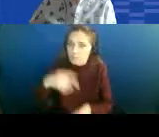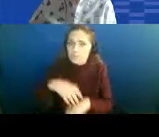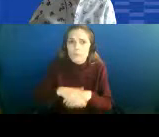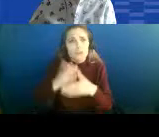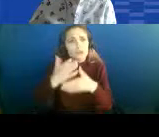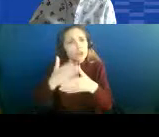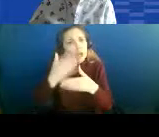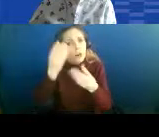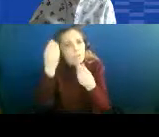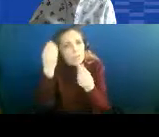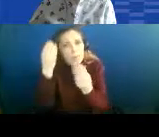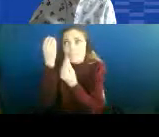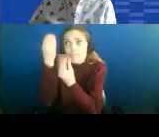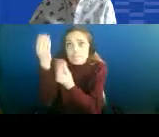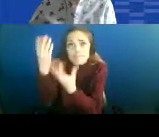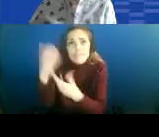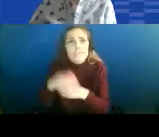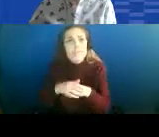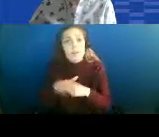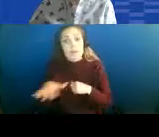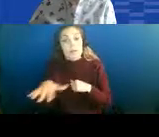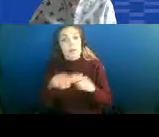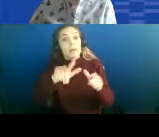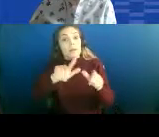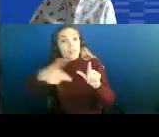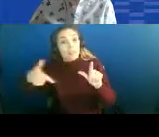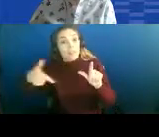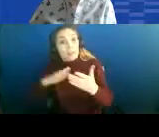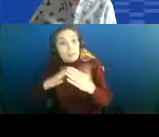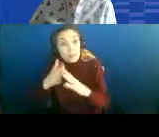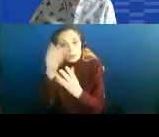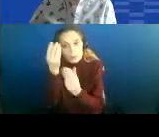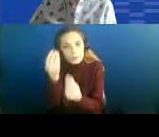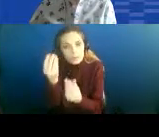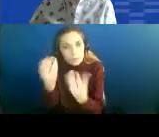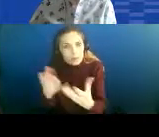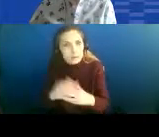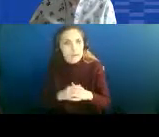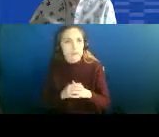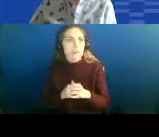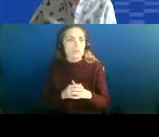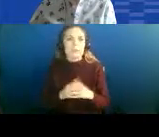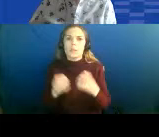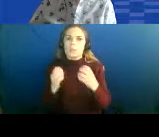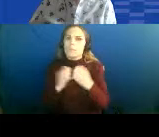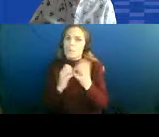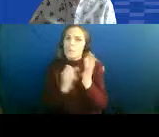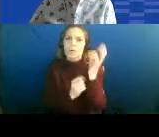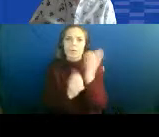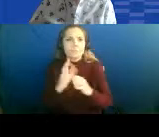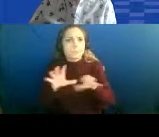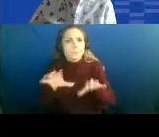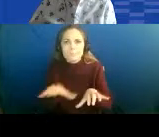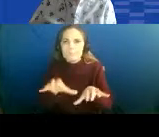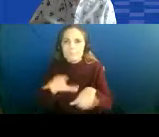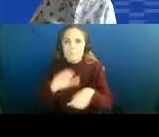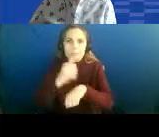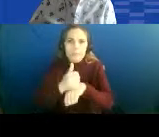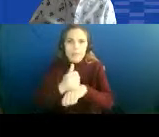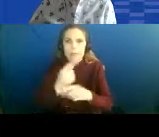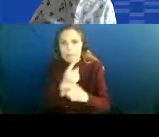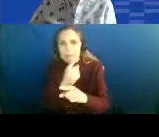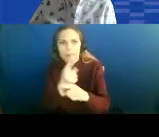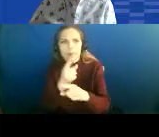2SLGBTQI communities. More work to be done to explore conceptual frameworks for affirming care. So conceptual frameworks for